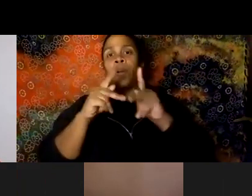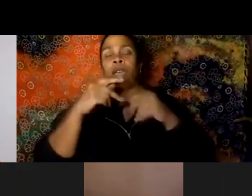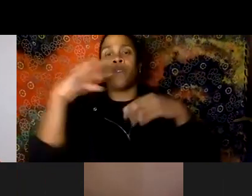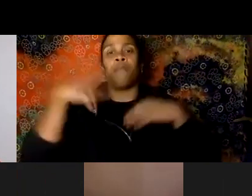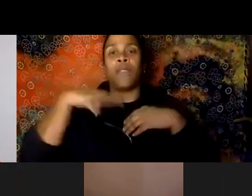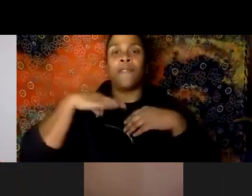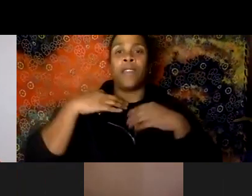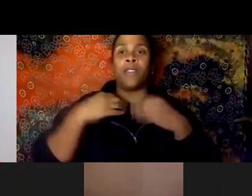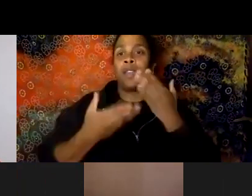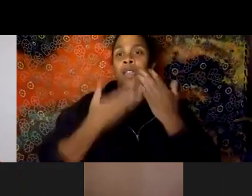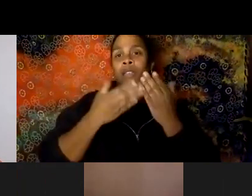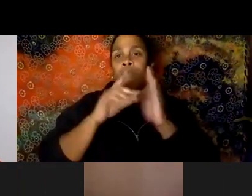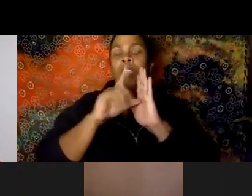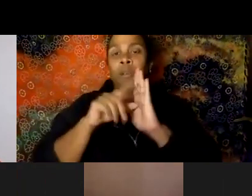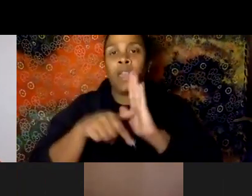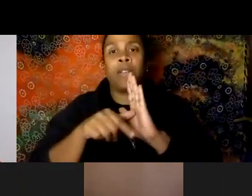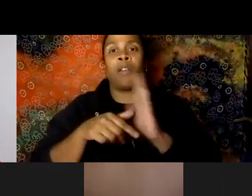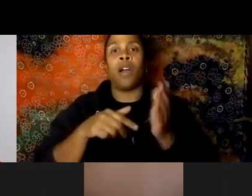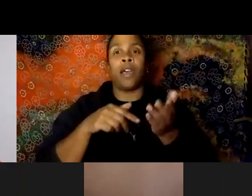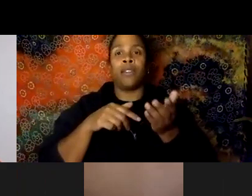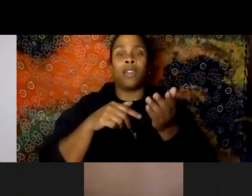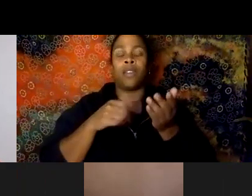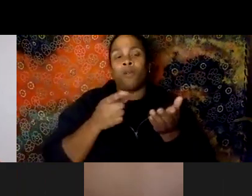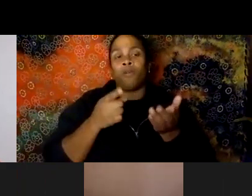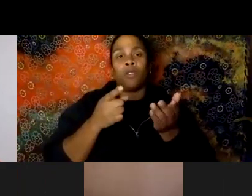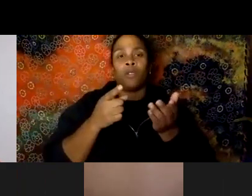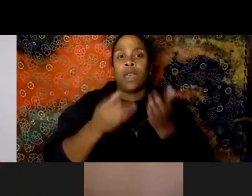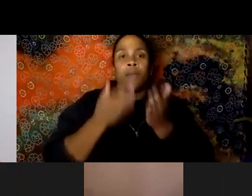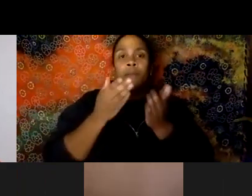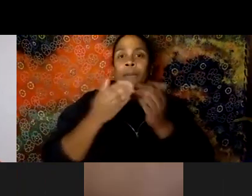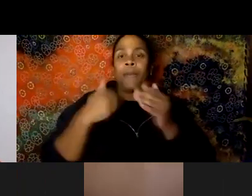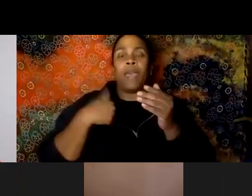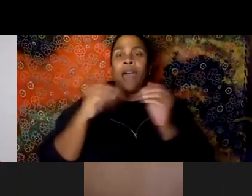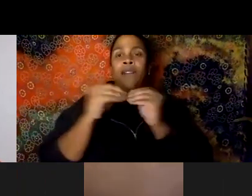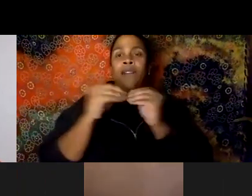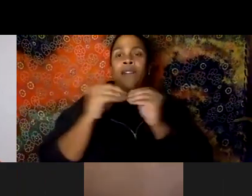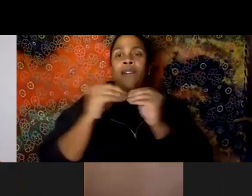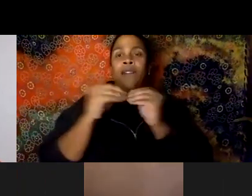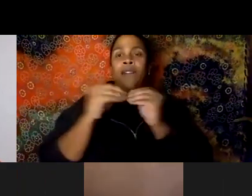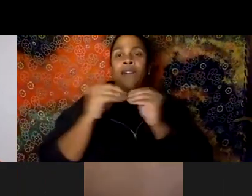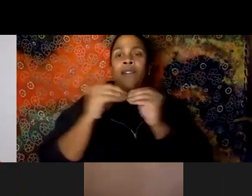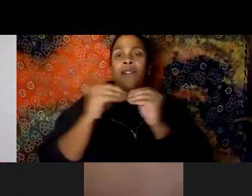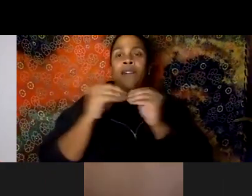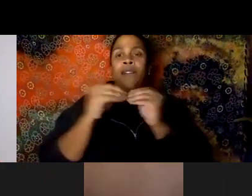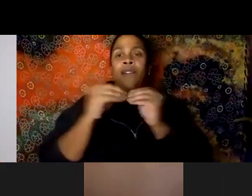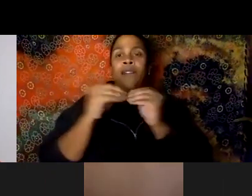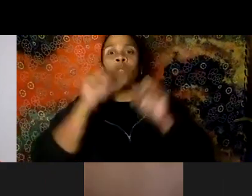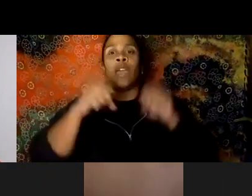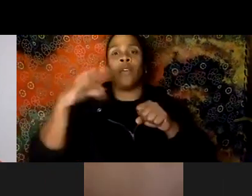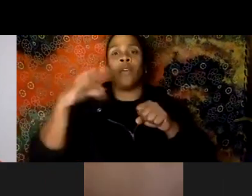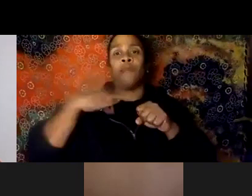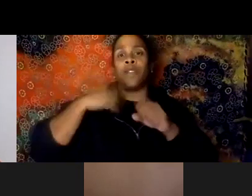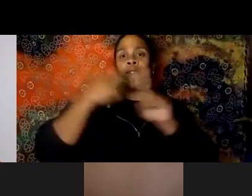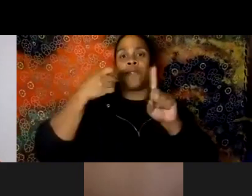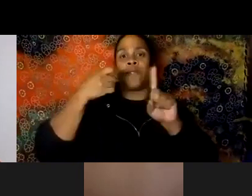people can benefit and, you know, later on, you know, we'll maybe have more deaf people who can